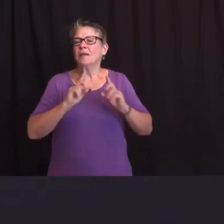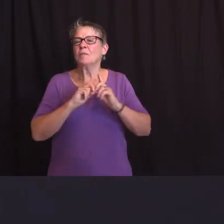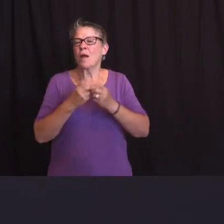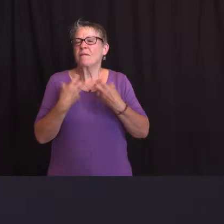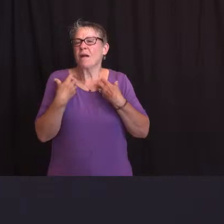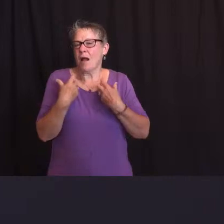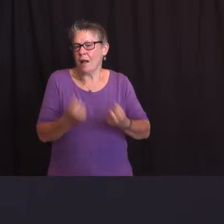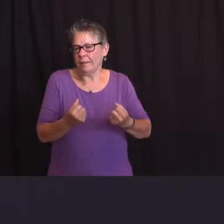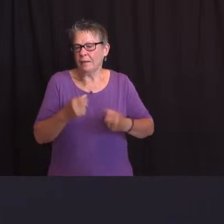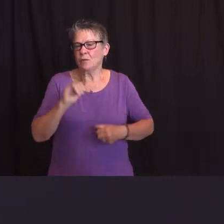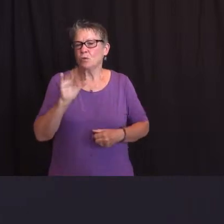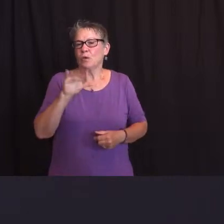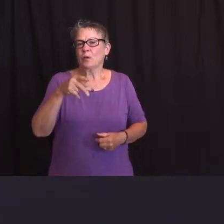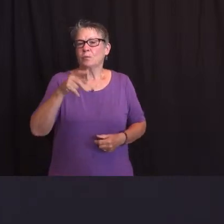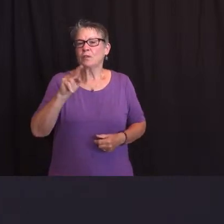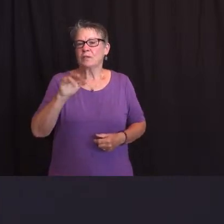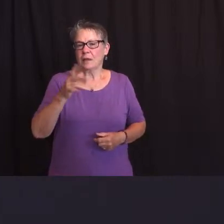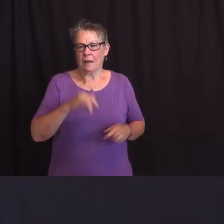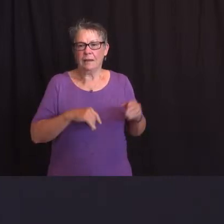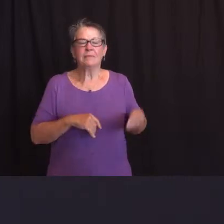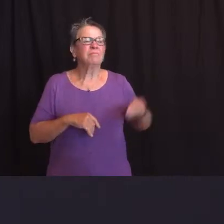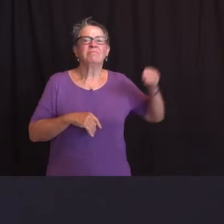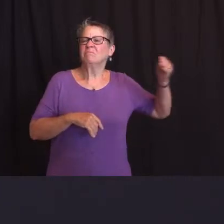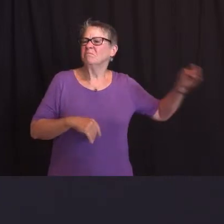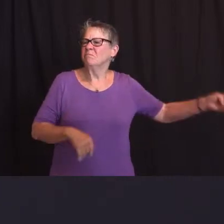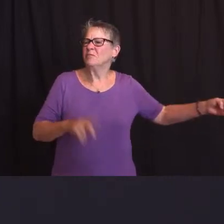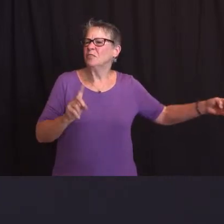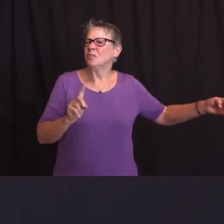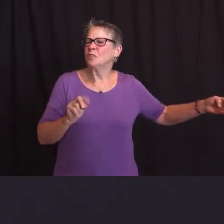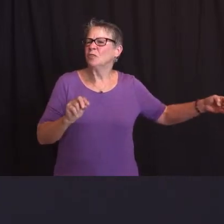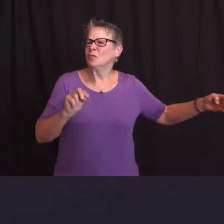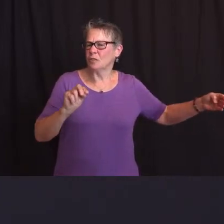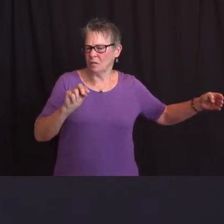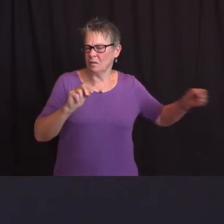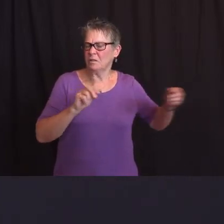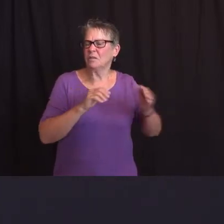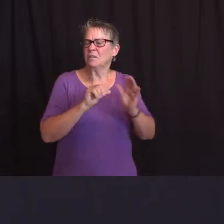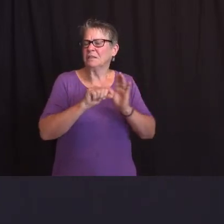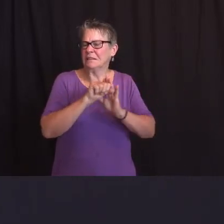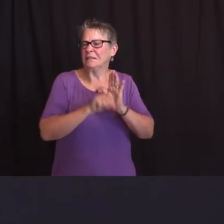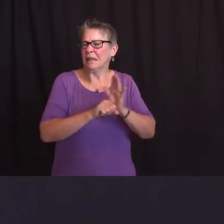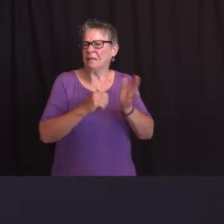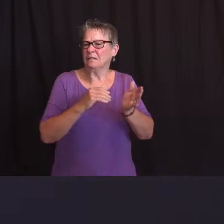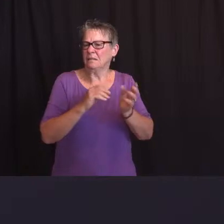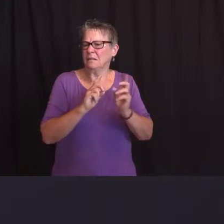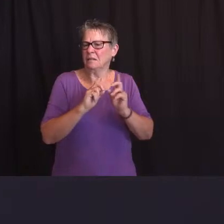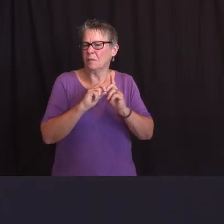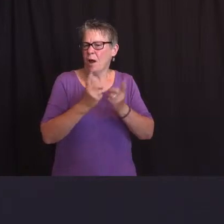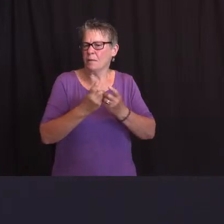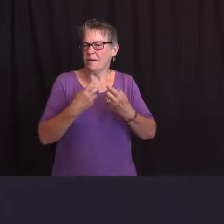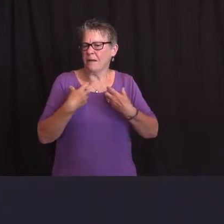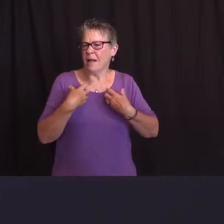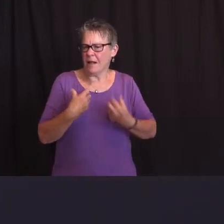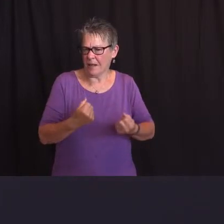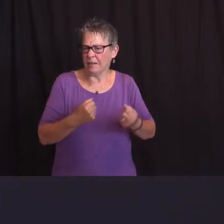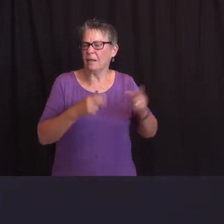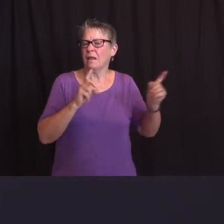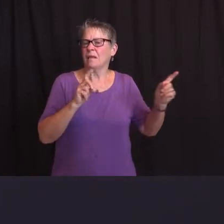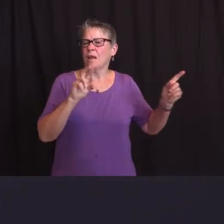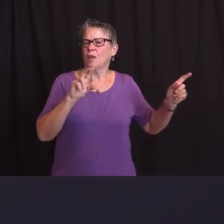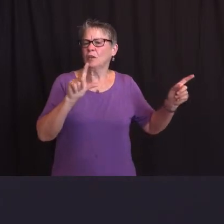her right, another familiar face, the department's Communicable Disease Service Medical Director, Dr. Ed Lifshitz. Great to have you